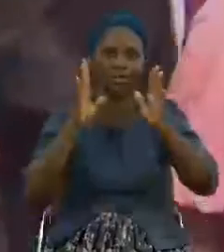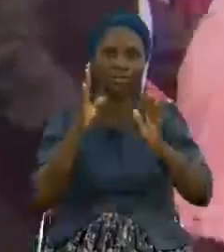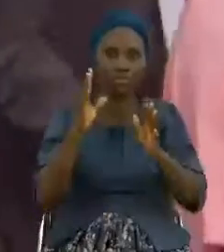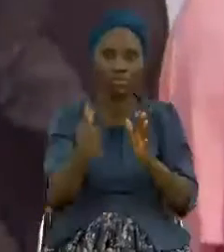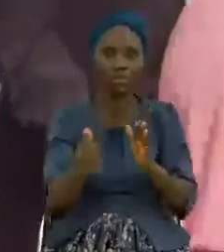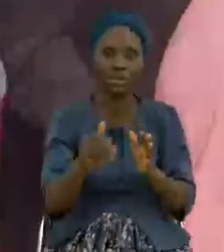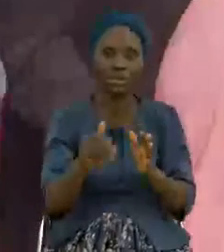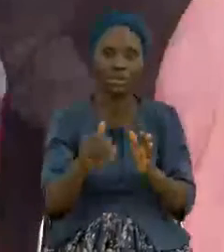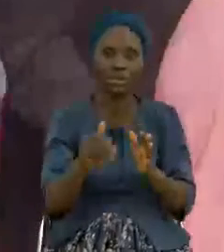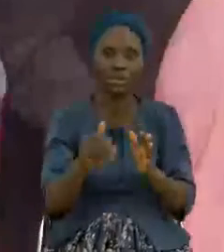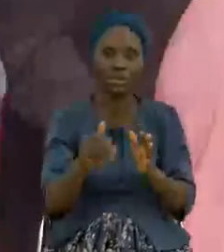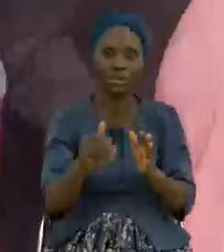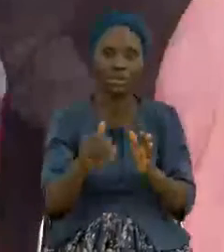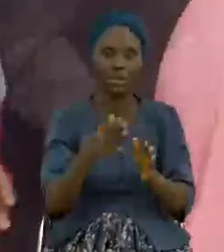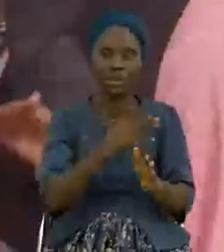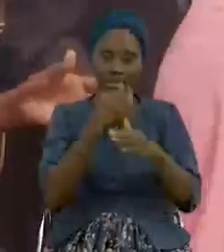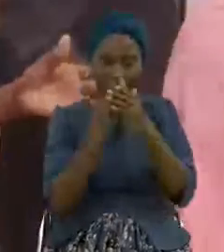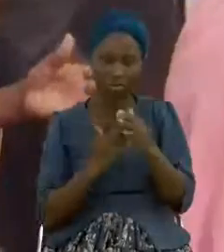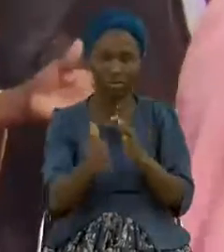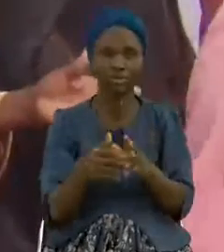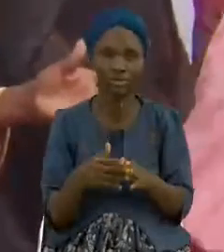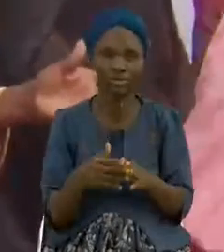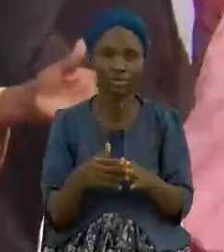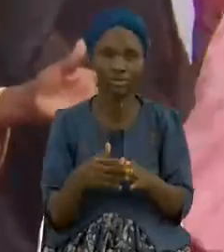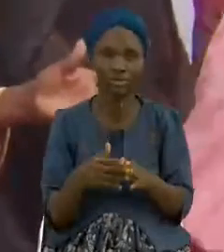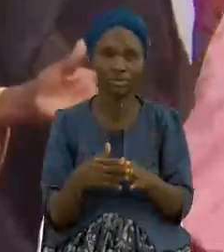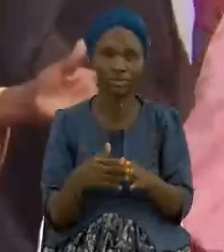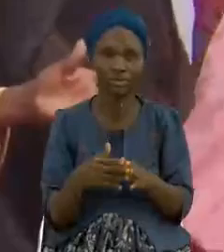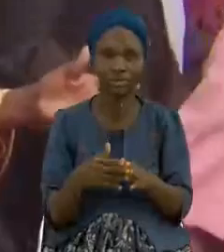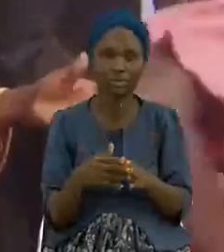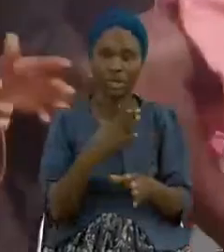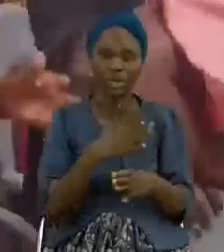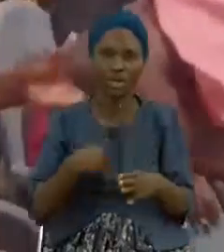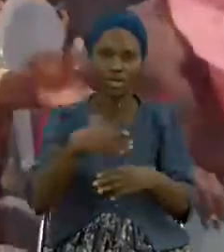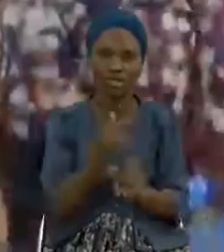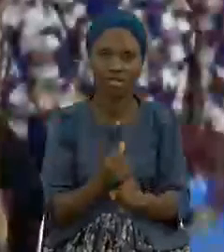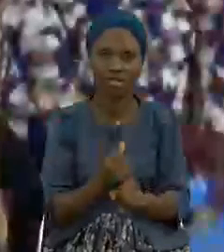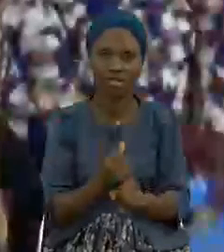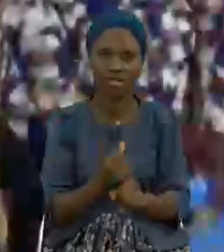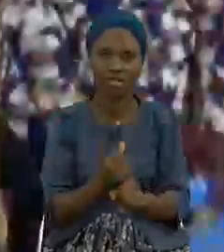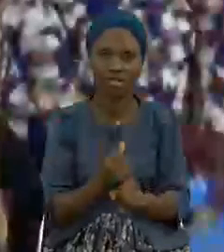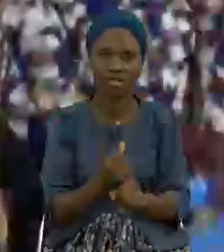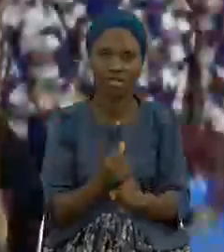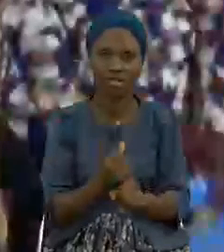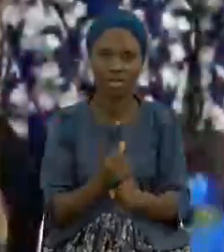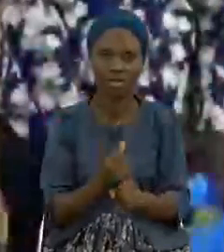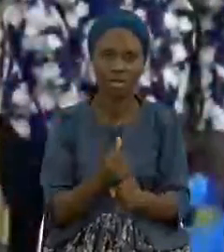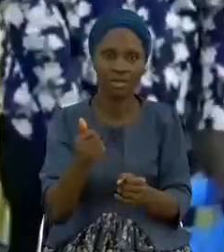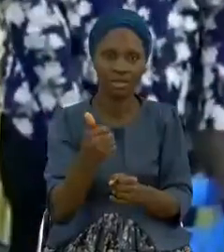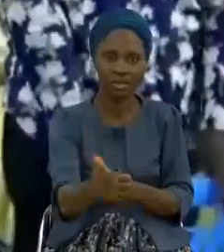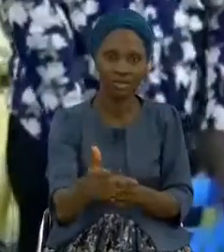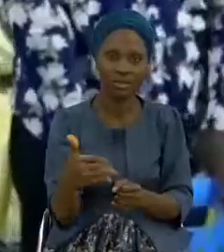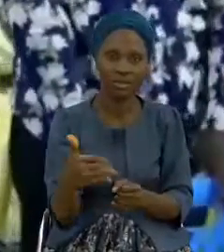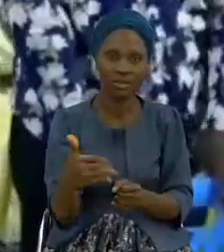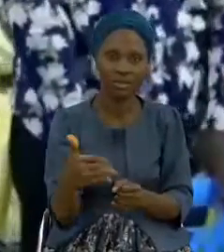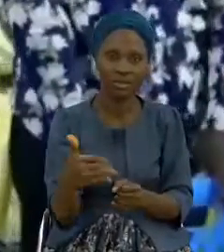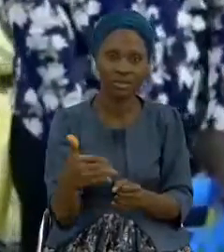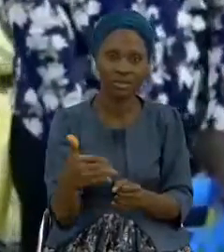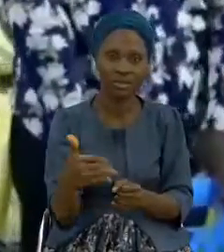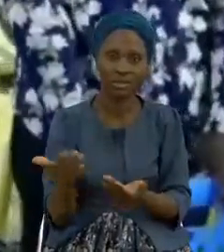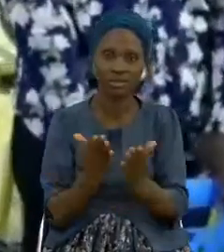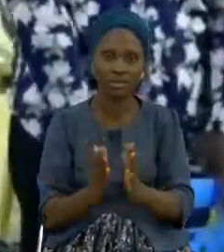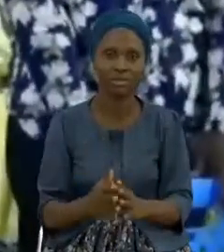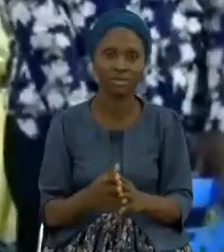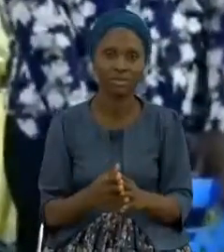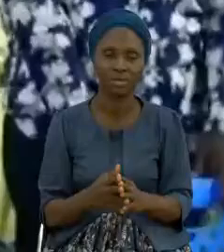and made himself a servant. And the Lord has highly